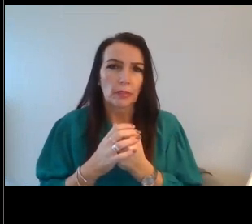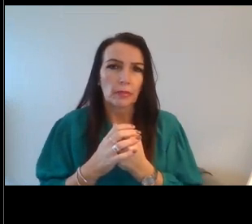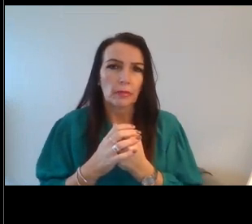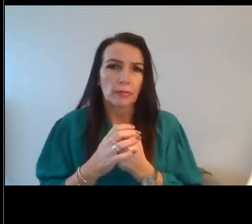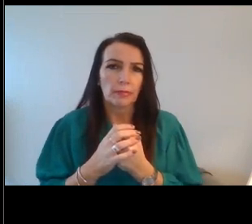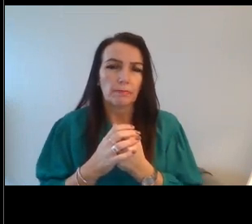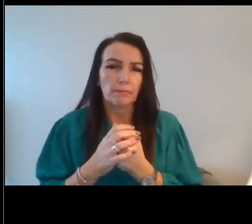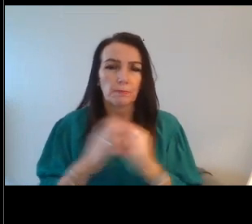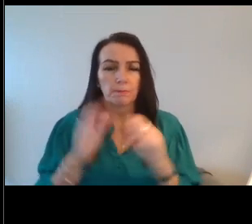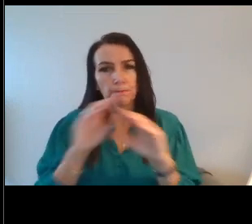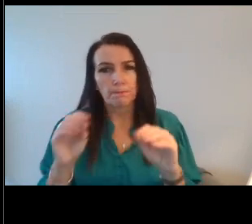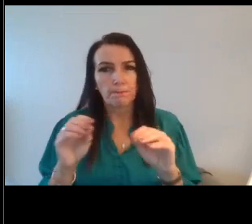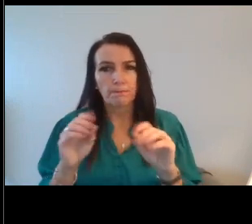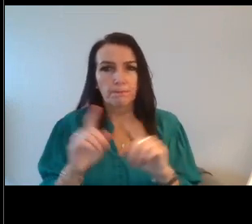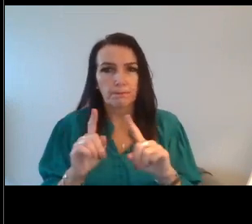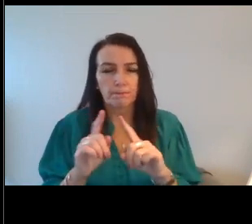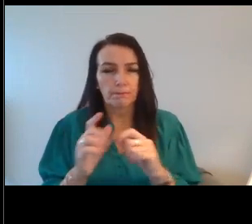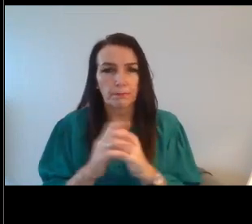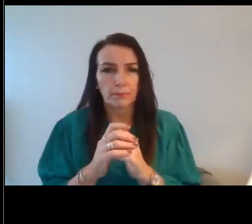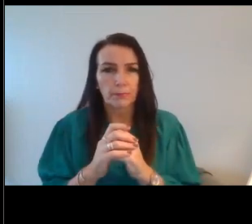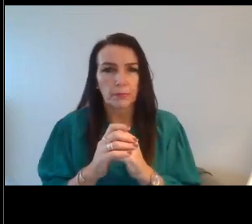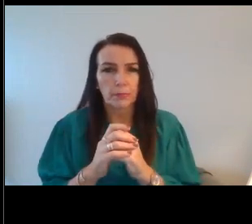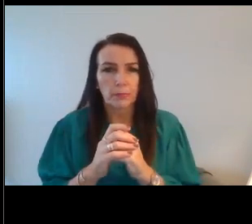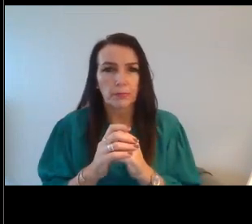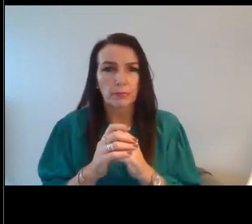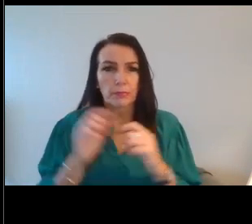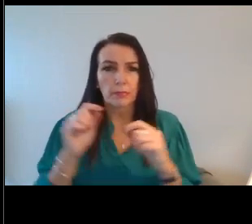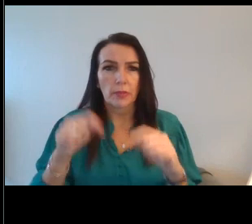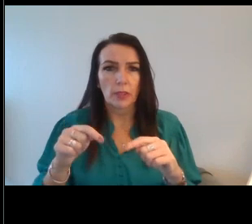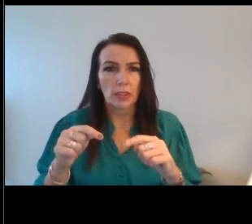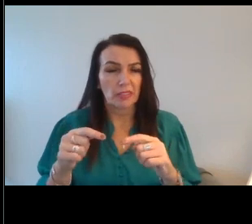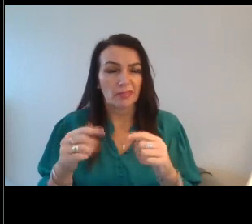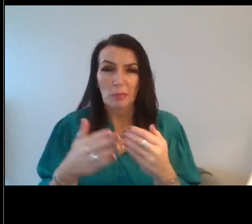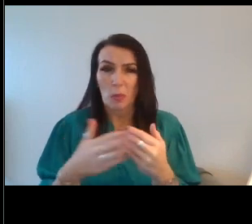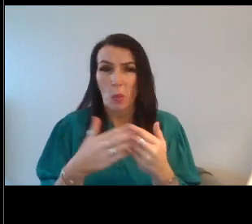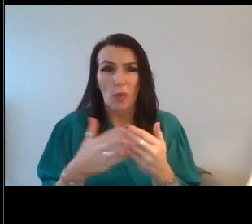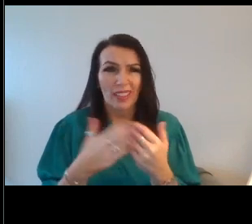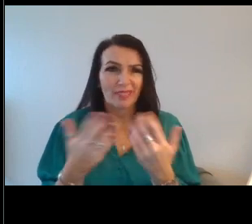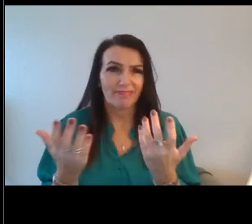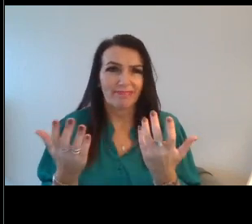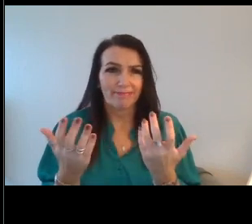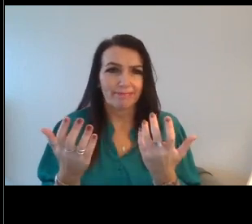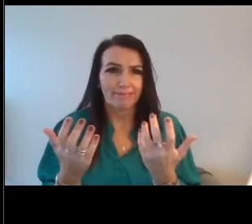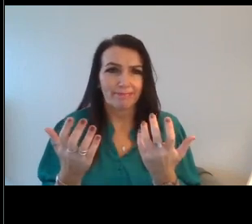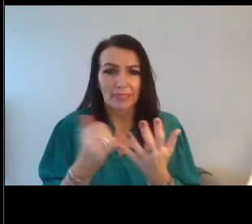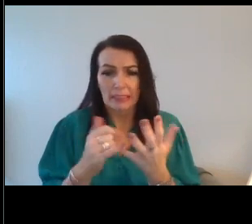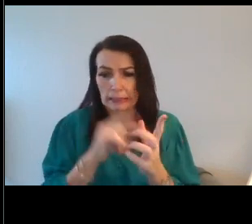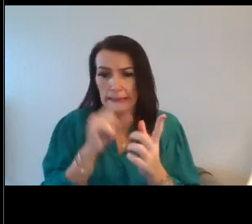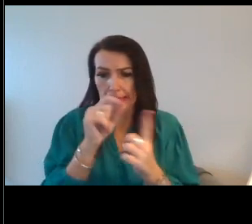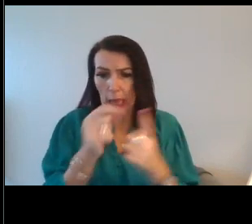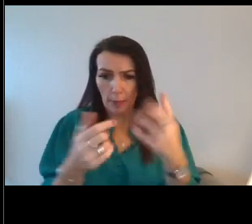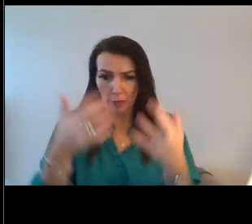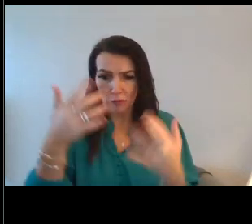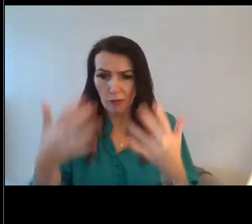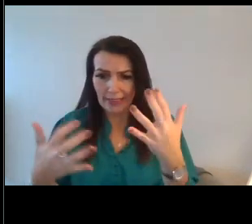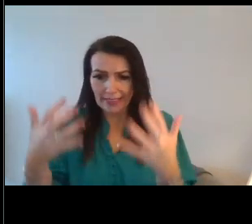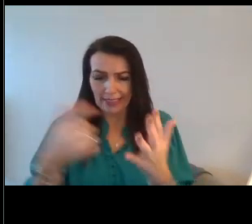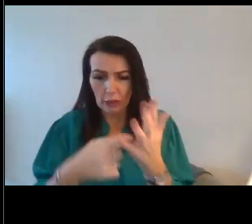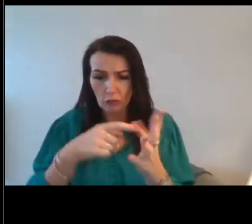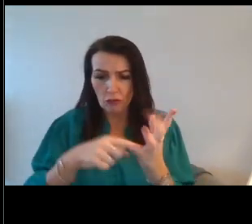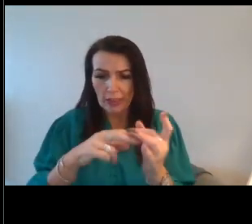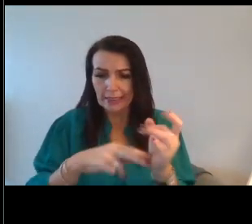say that this goes way beyond, the SAP rating now when we're talking about